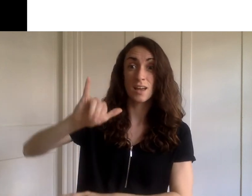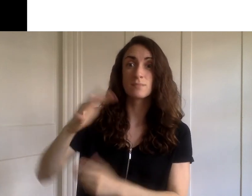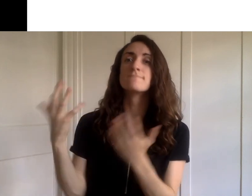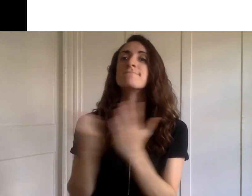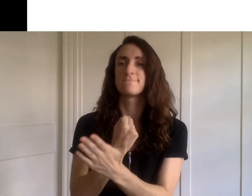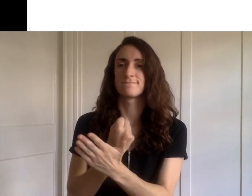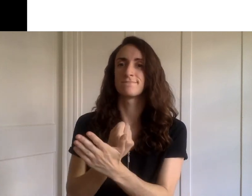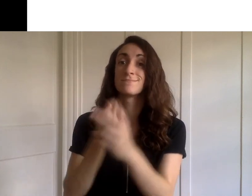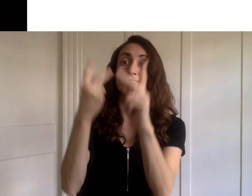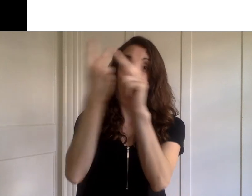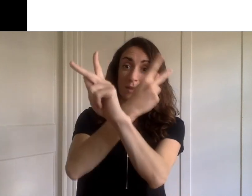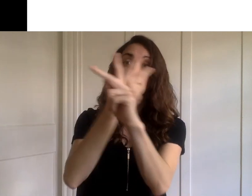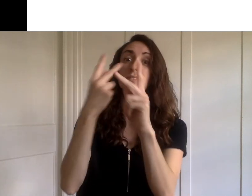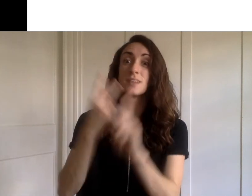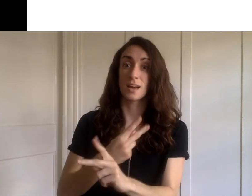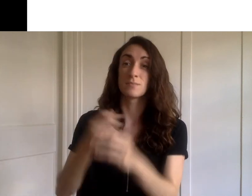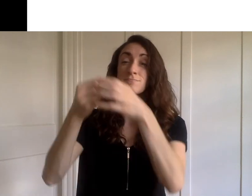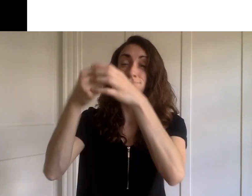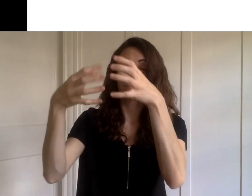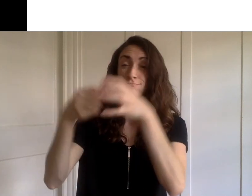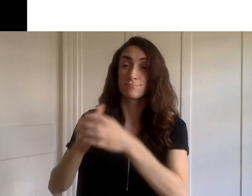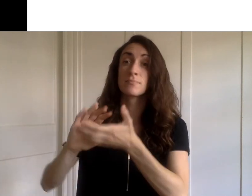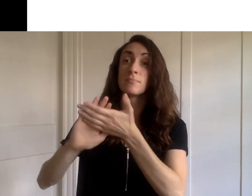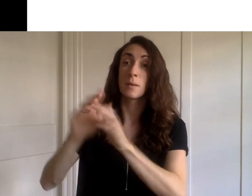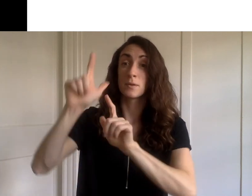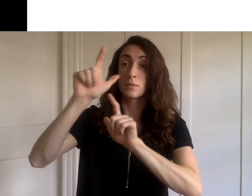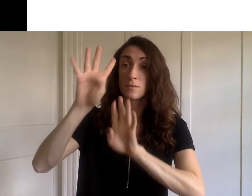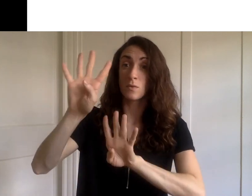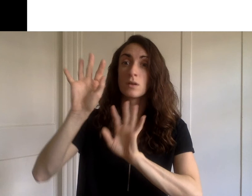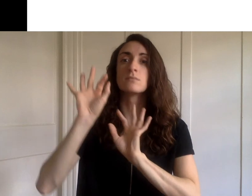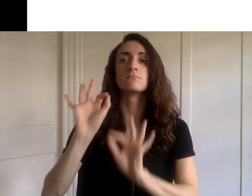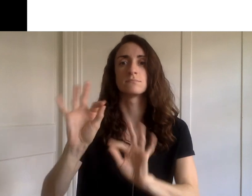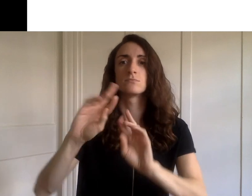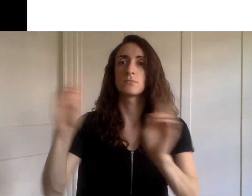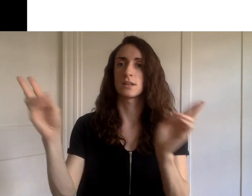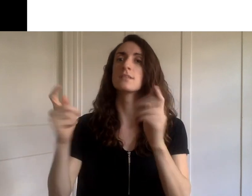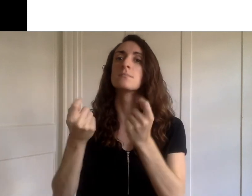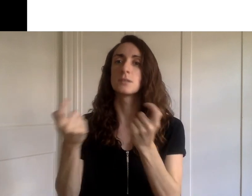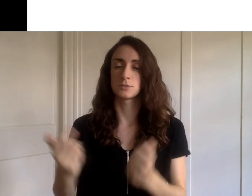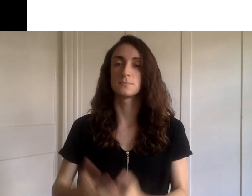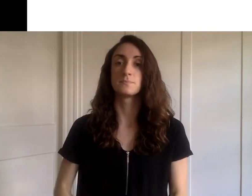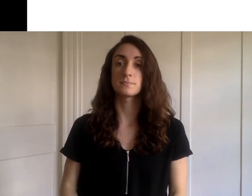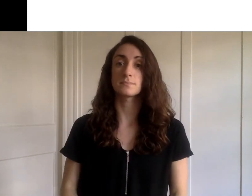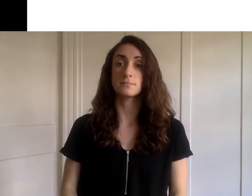is to think about the least common multiple of the coefficients that you're working with.